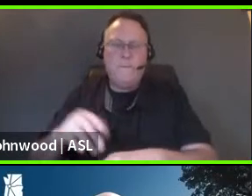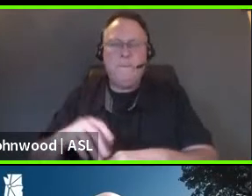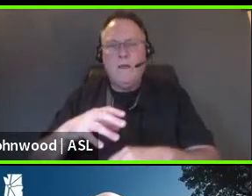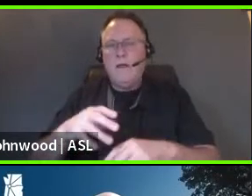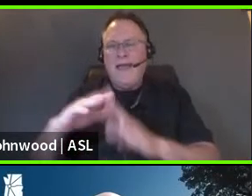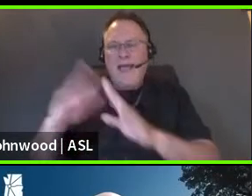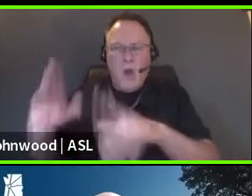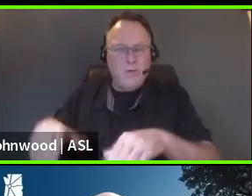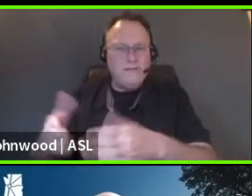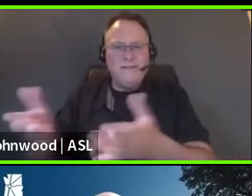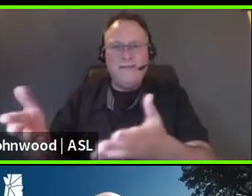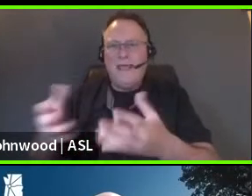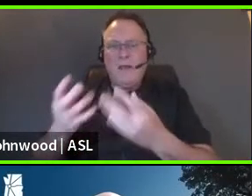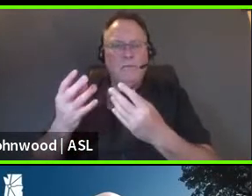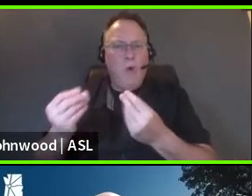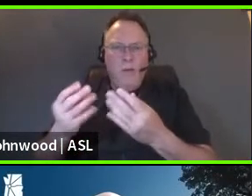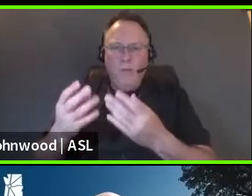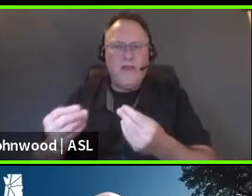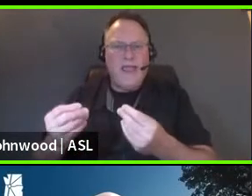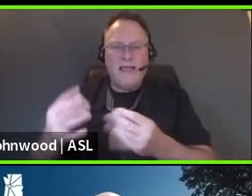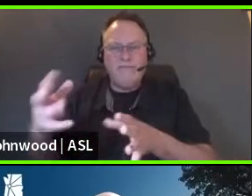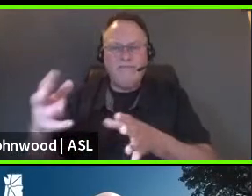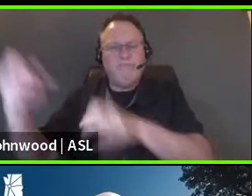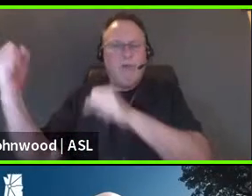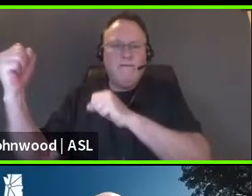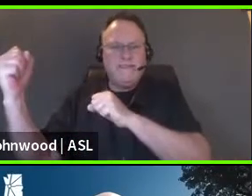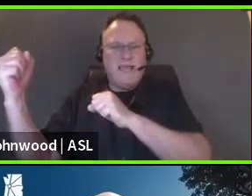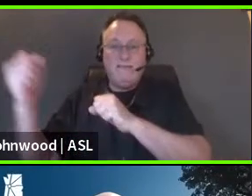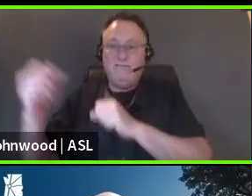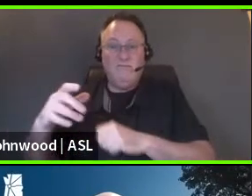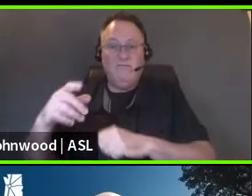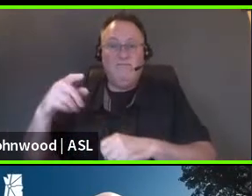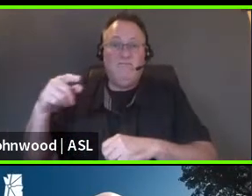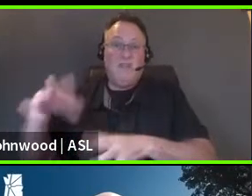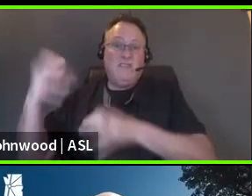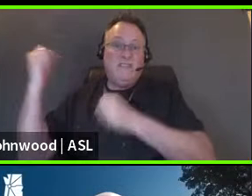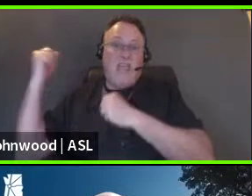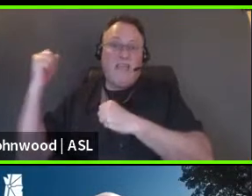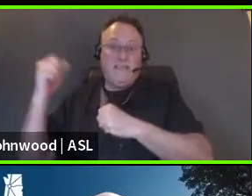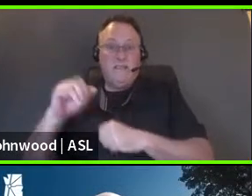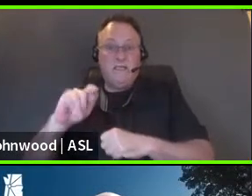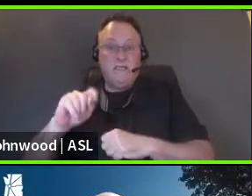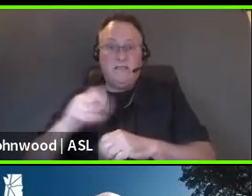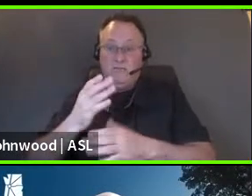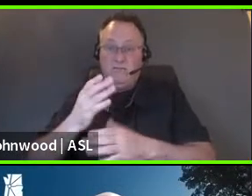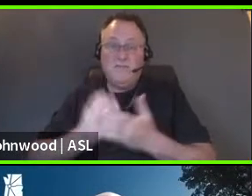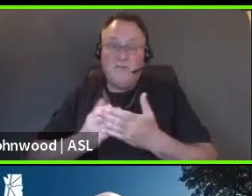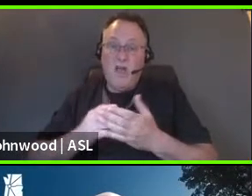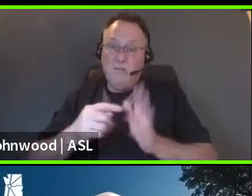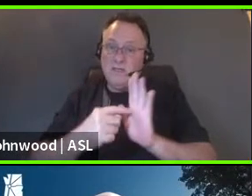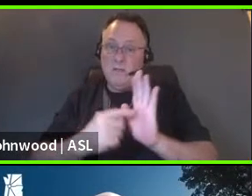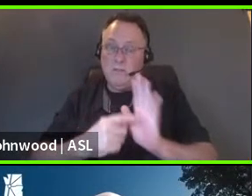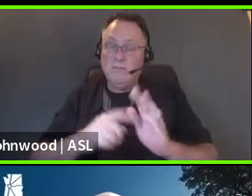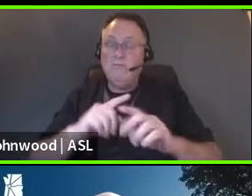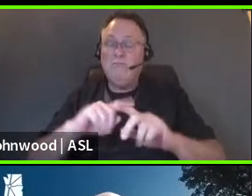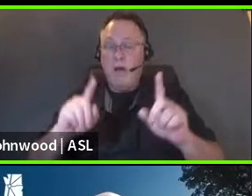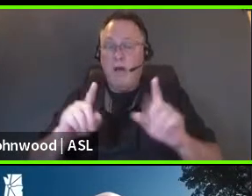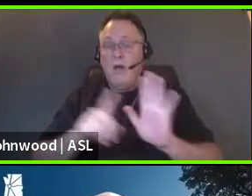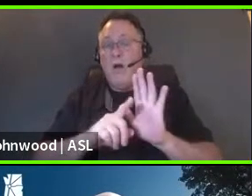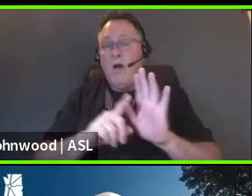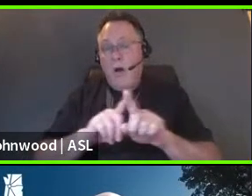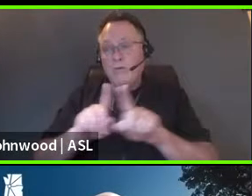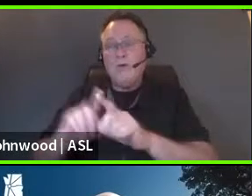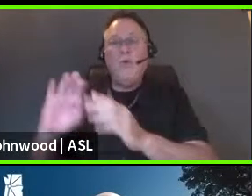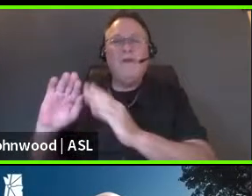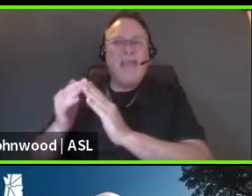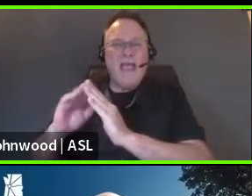was confiscated and just outright taken in some instances, but also there were neighbors